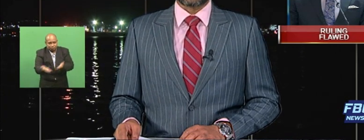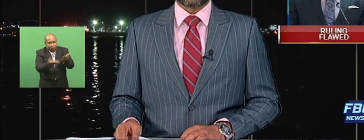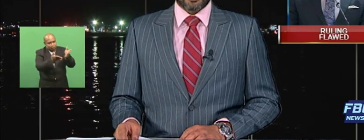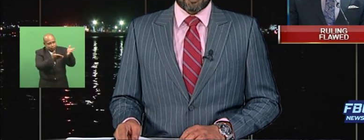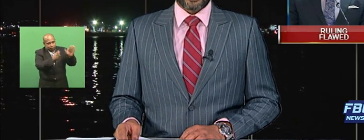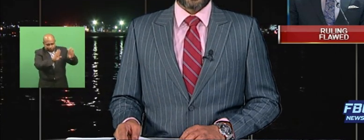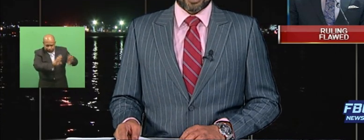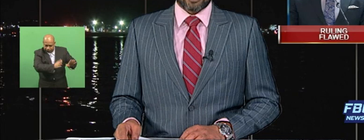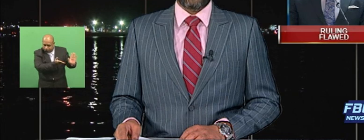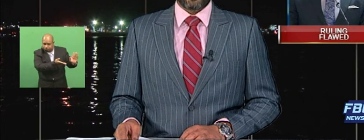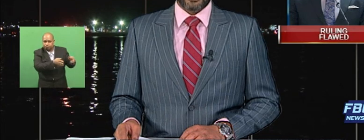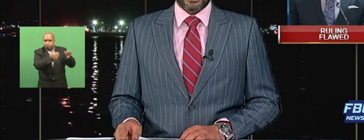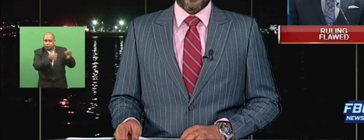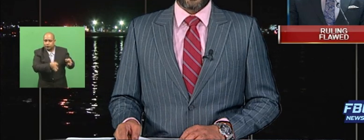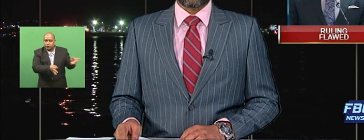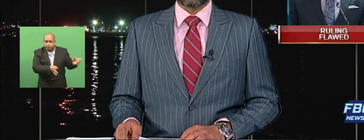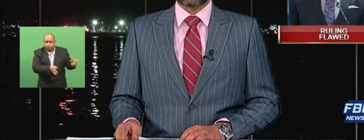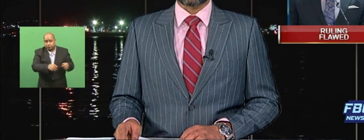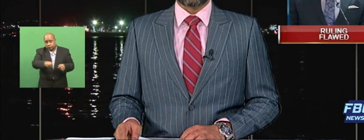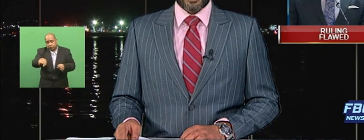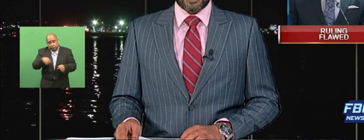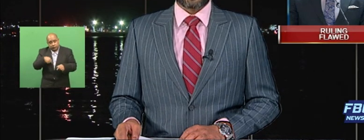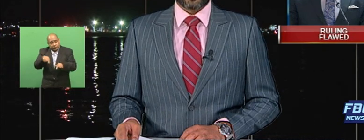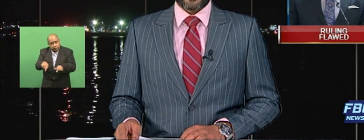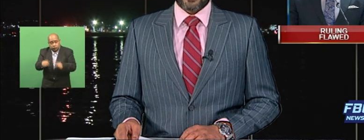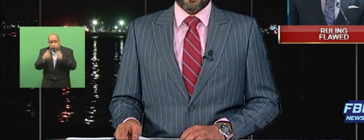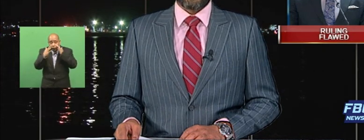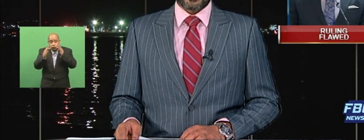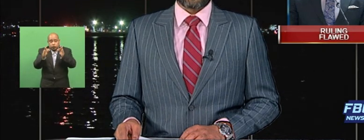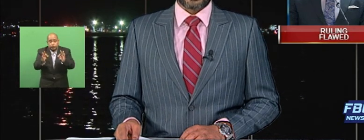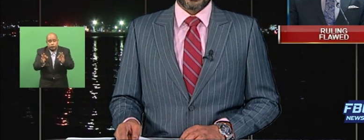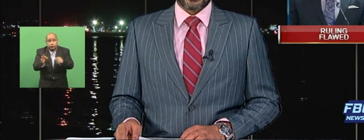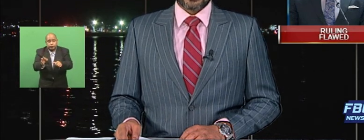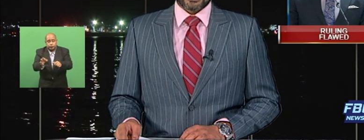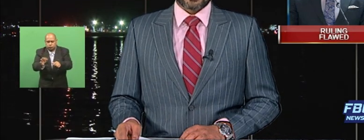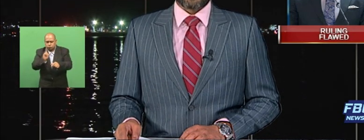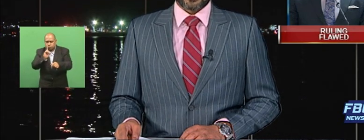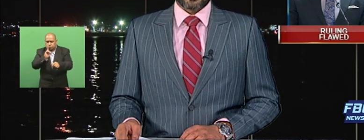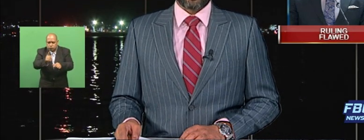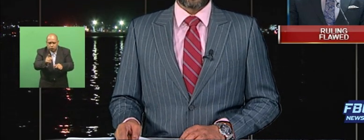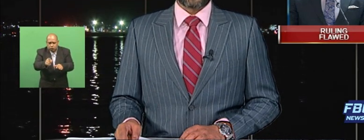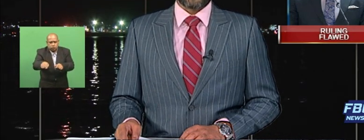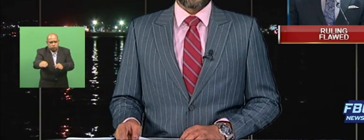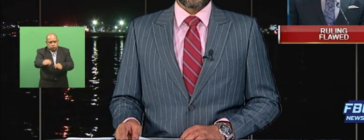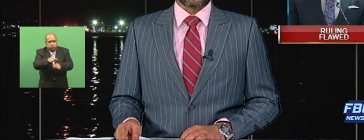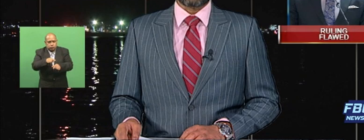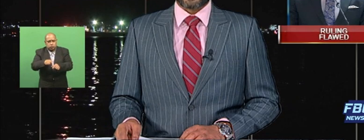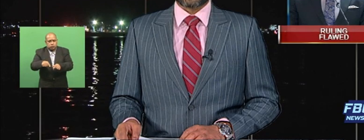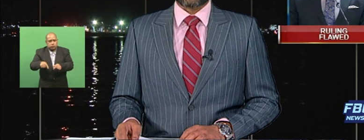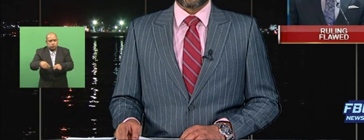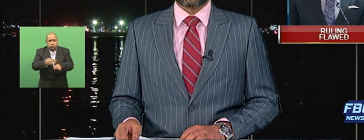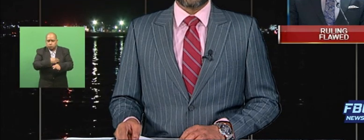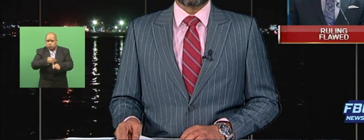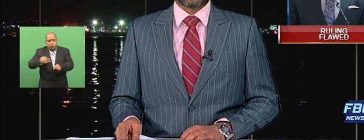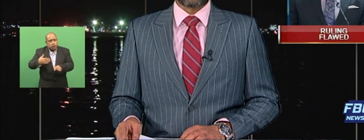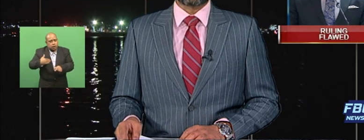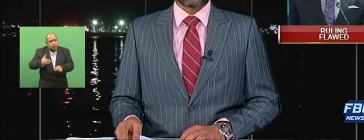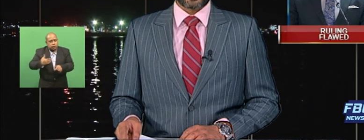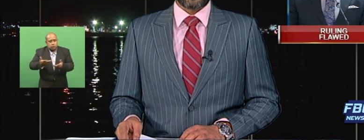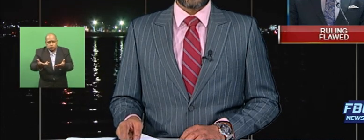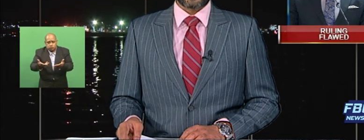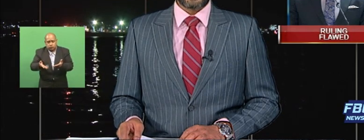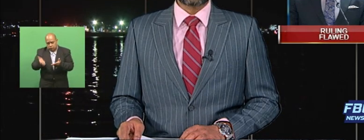accused did breach the curfew and the orders were issued by the Health Ministry. Justice Pereira also found that the magistrate should have